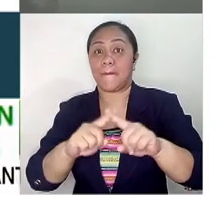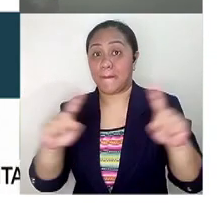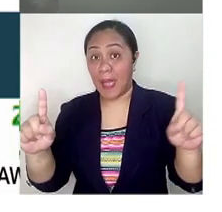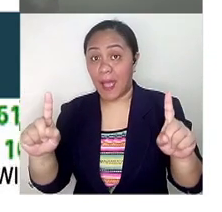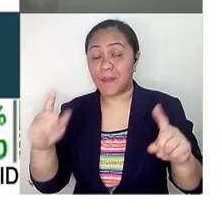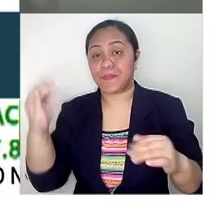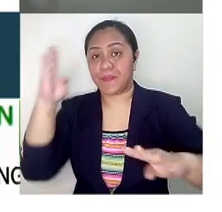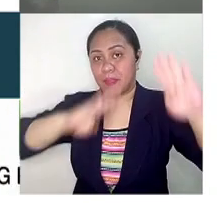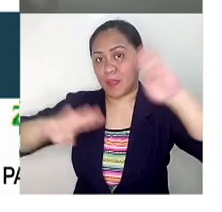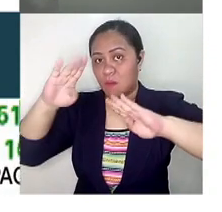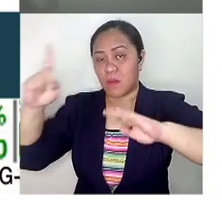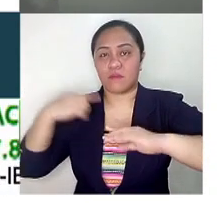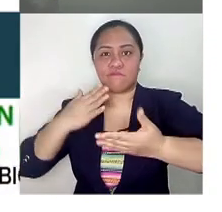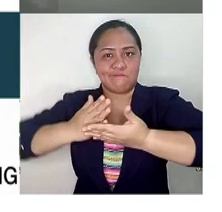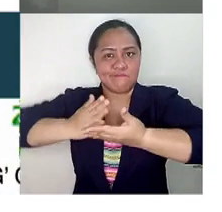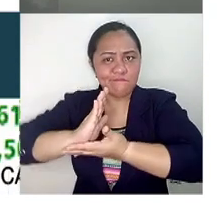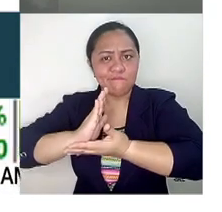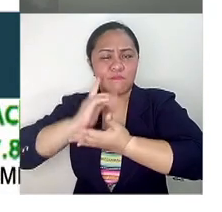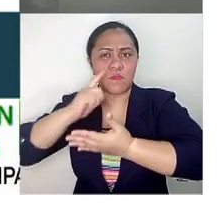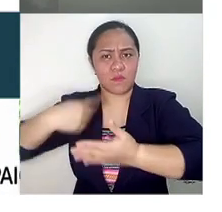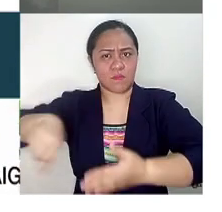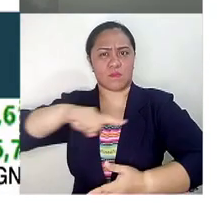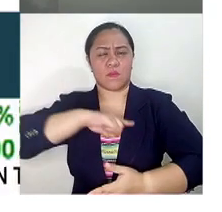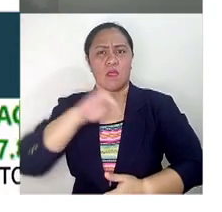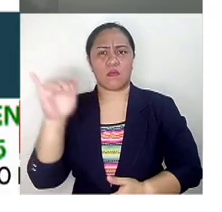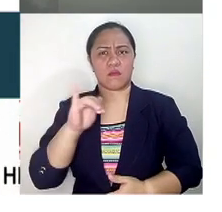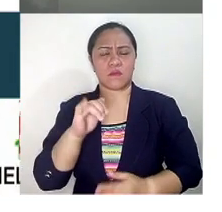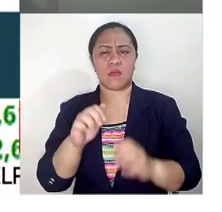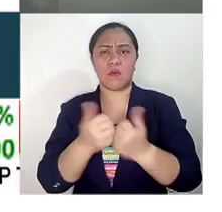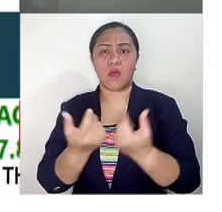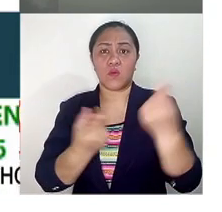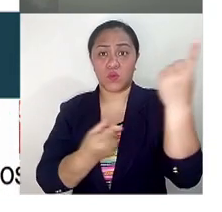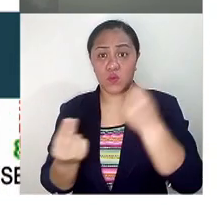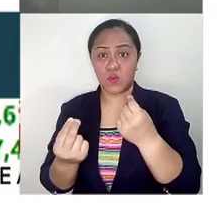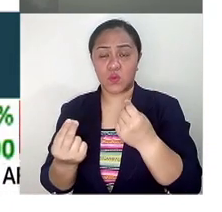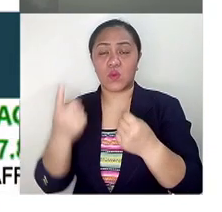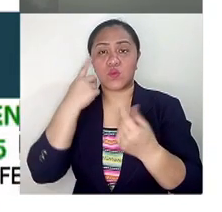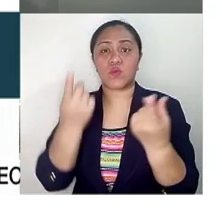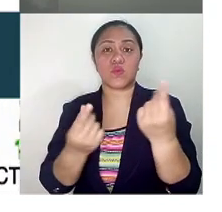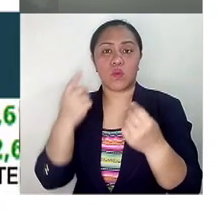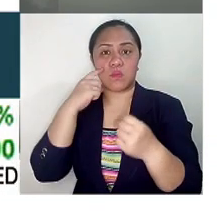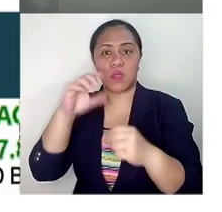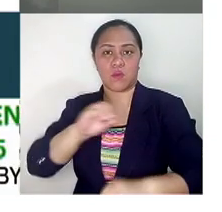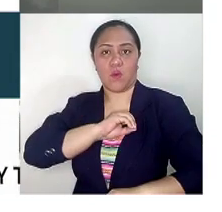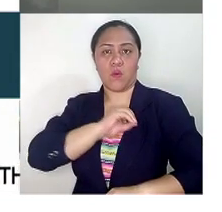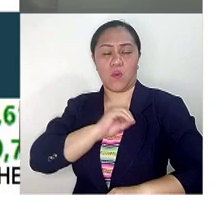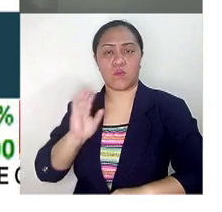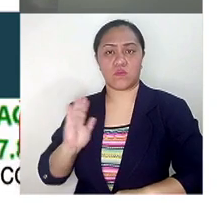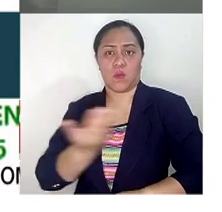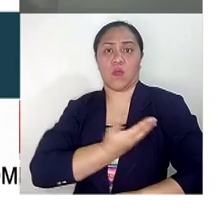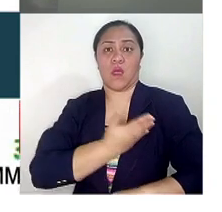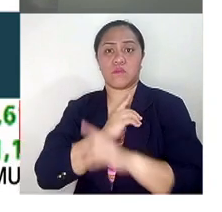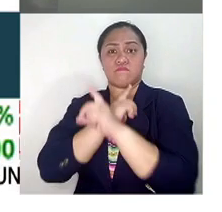every country to secure themselves, in so doing, they are undermining our own security and our own defenses, and